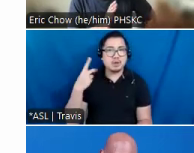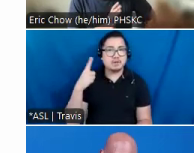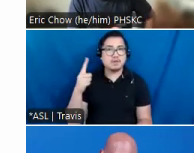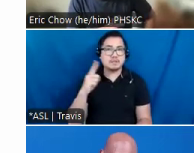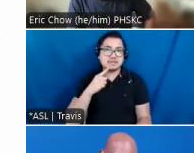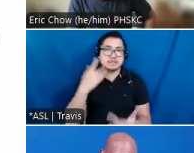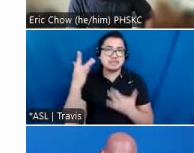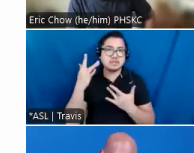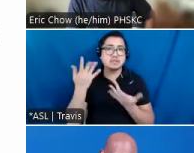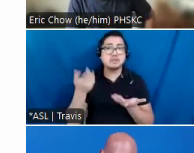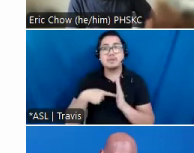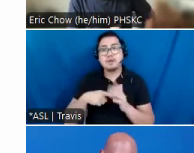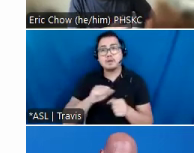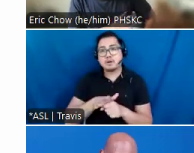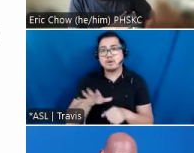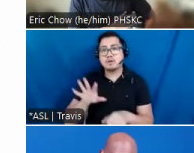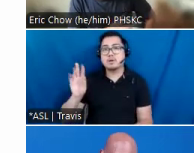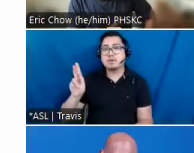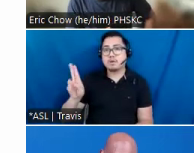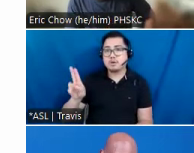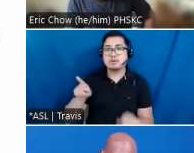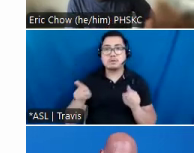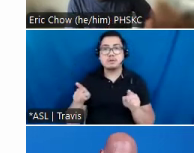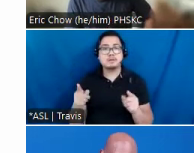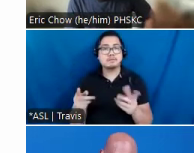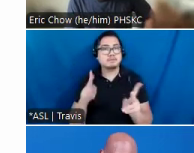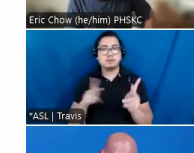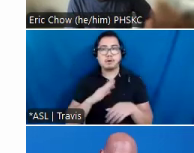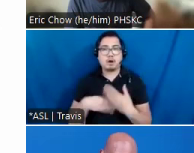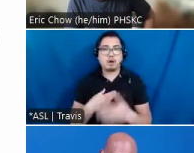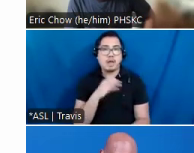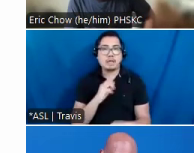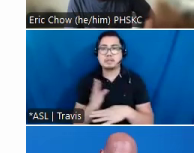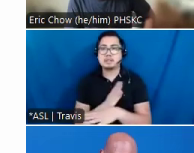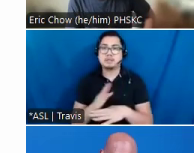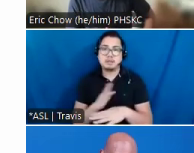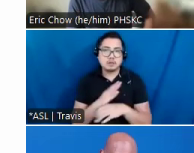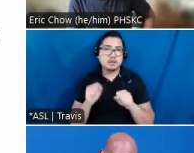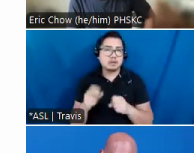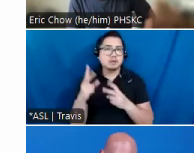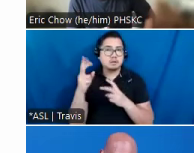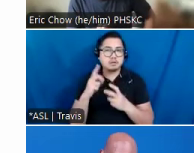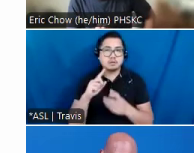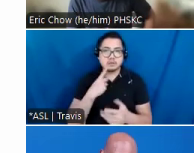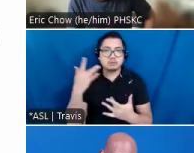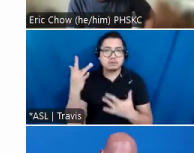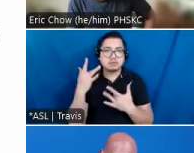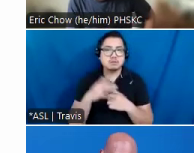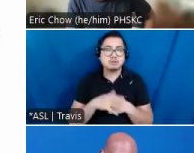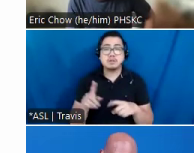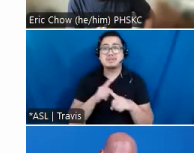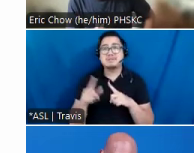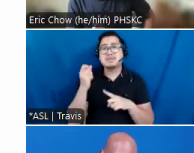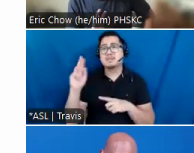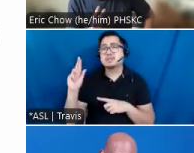know for COVID and flu, people of all ages are at risk for complications. Whereas RSV is not quite like